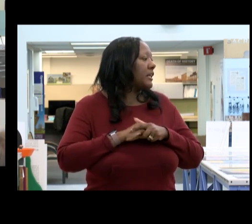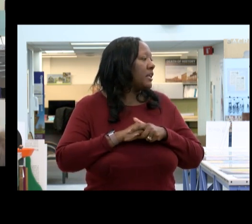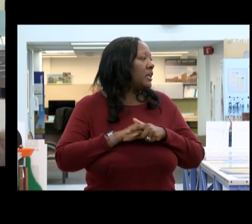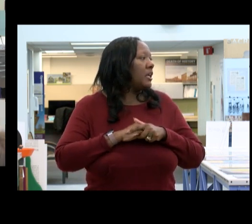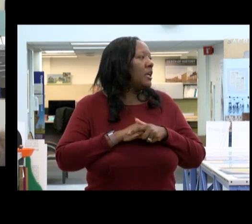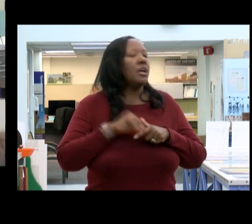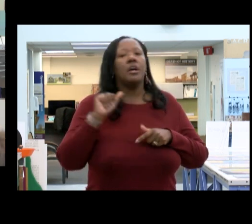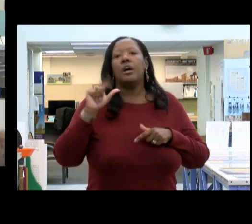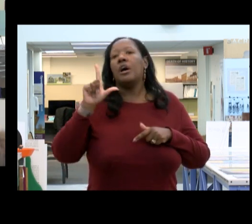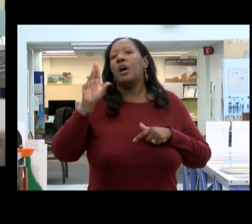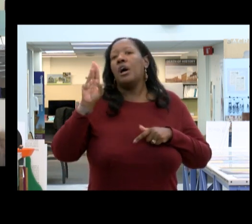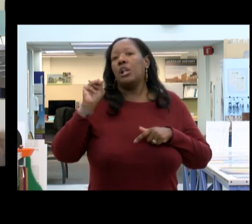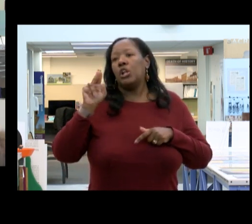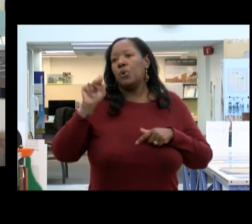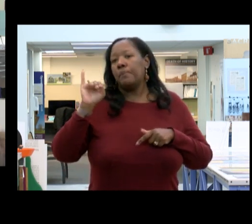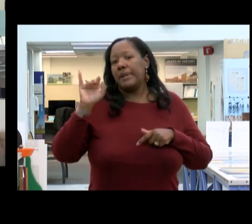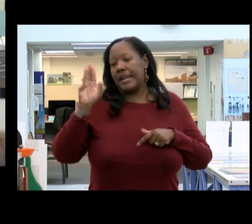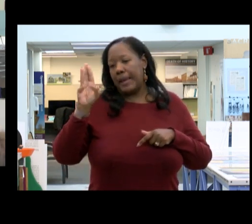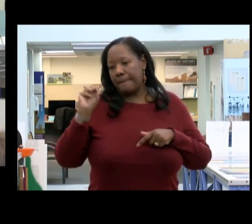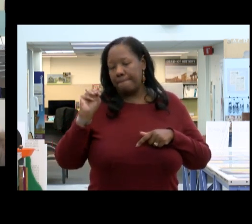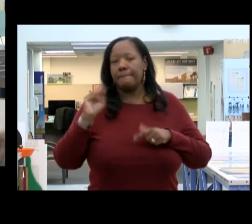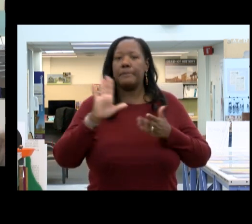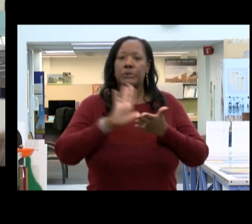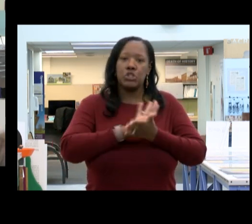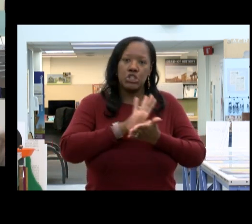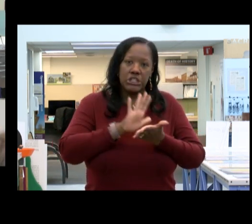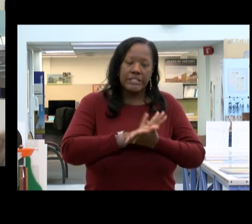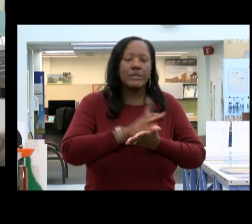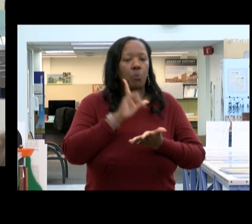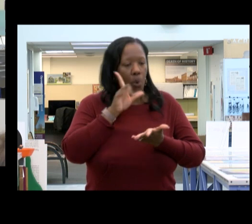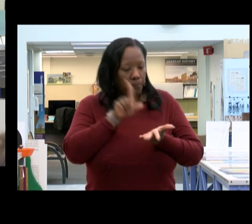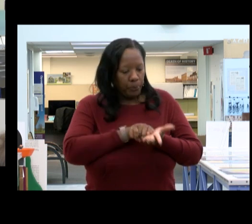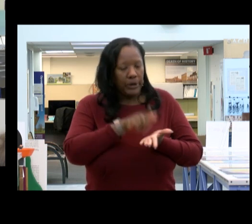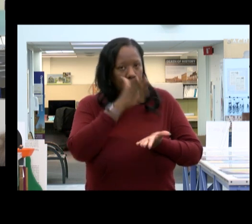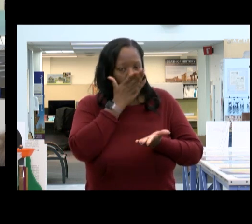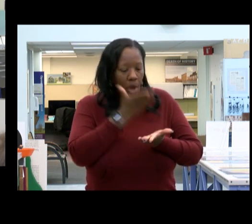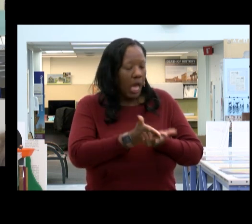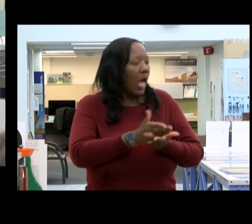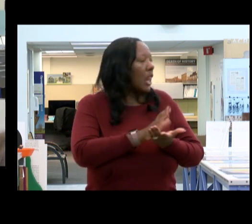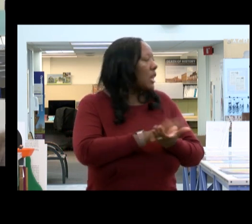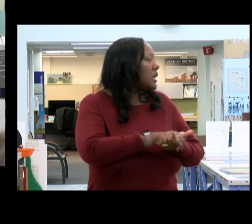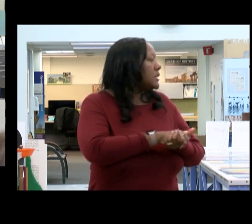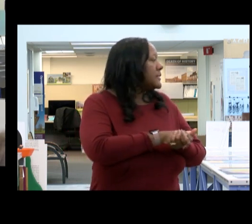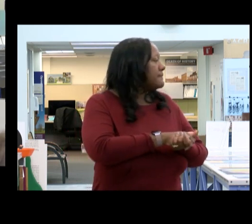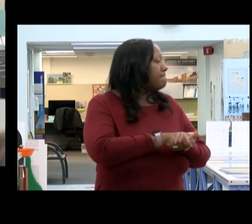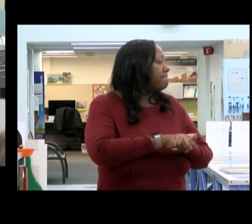aluminum sheet, you know, enameled, and that prints really well. We've had a lot of success with that.